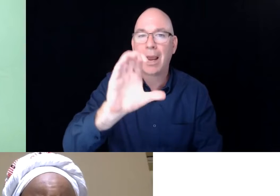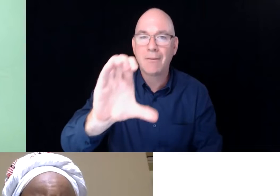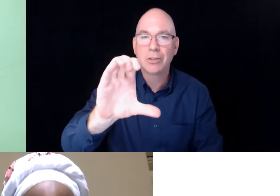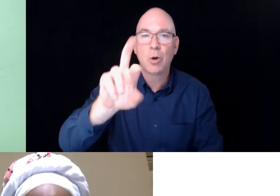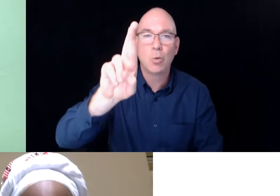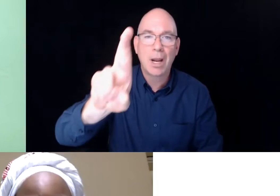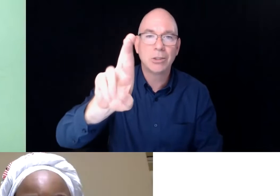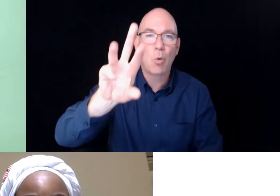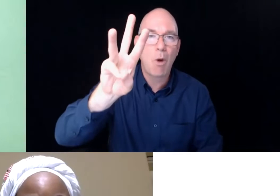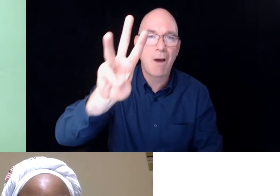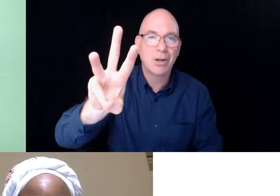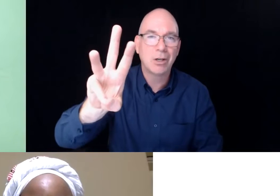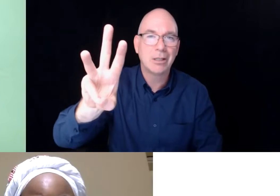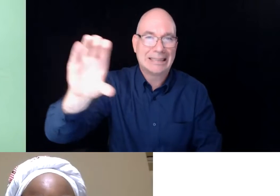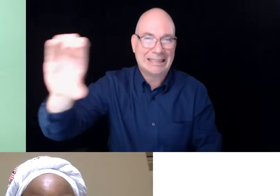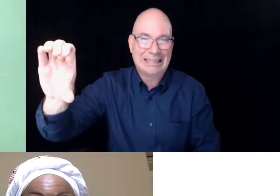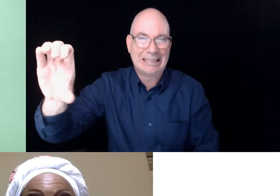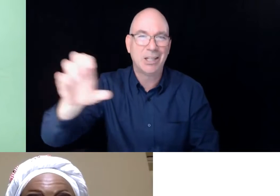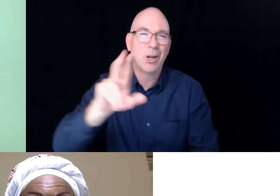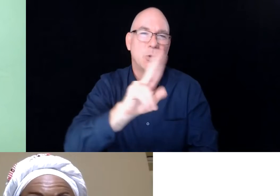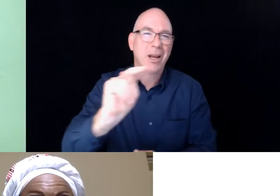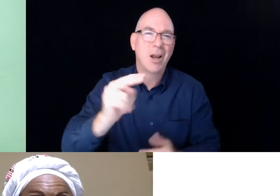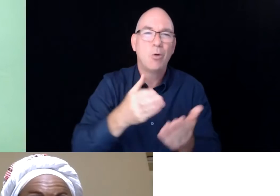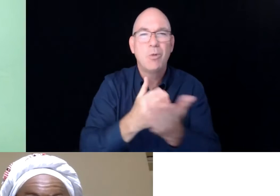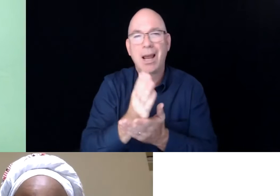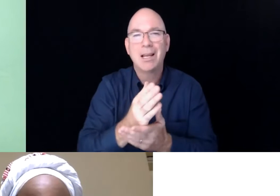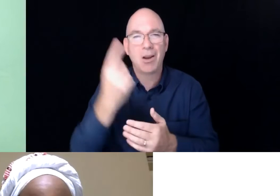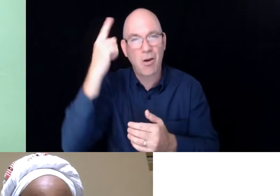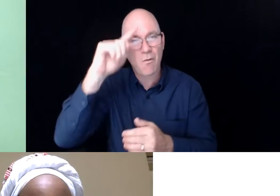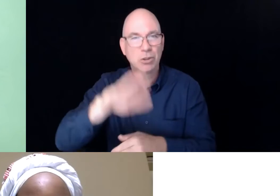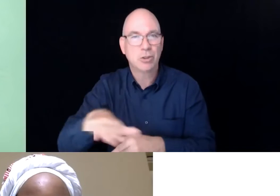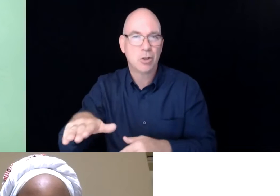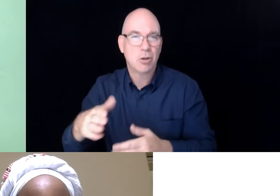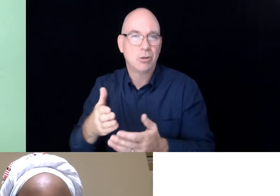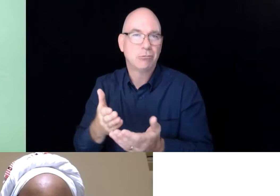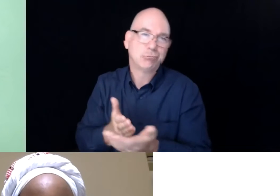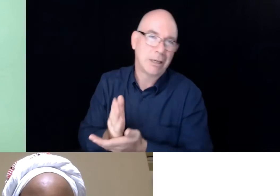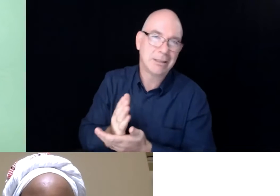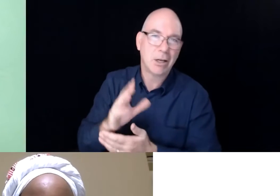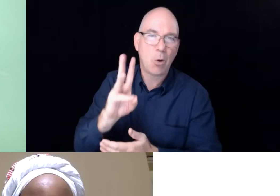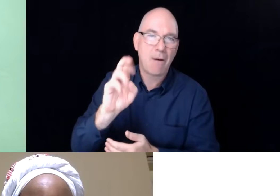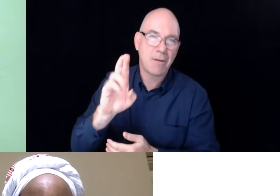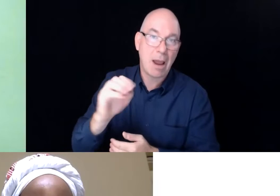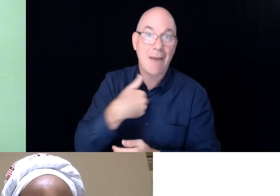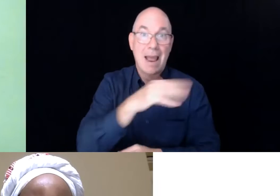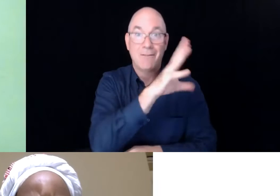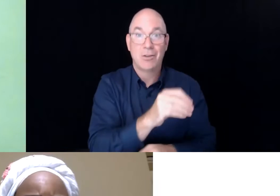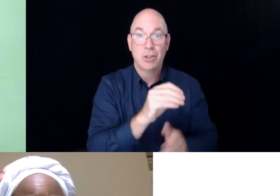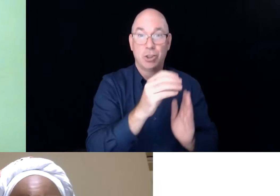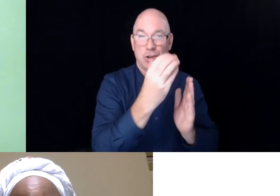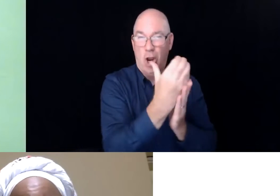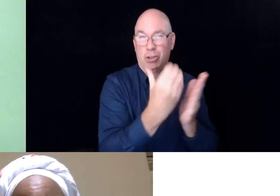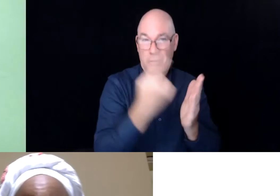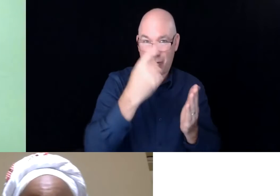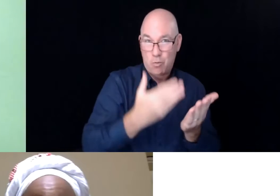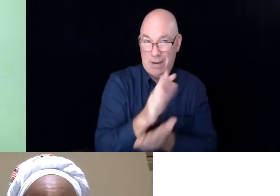Welfare, the Nation on the Rights of Children. And then in Africa, for example, we have the African Charter on the Rights and the Welfare of Children. In